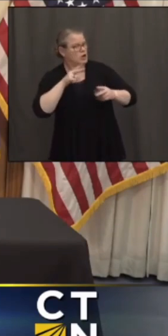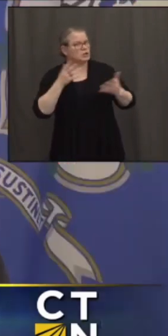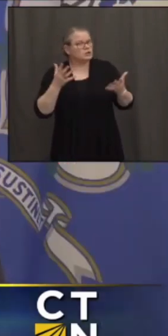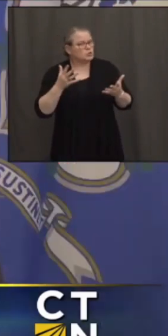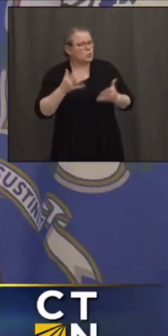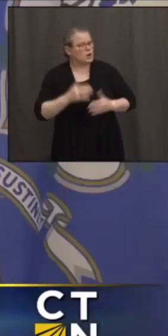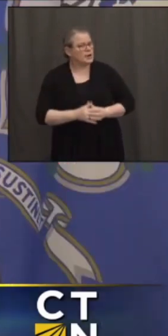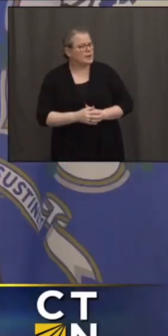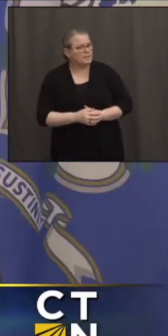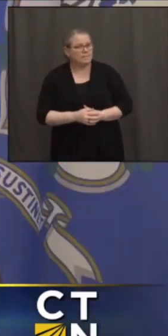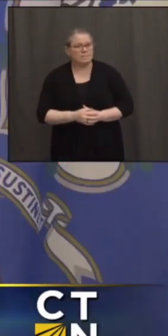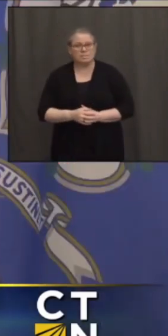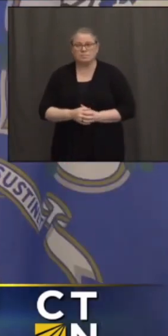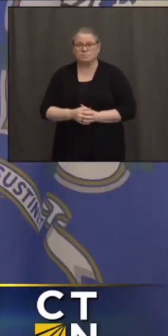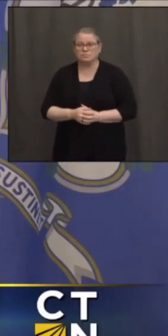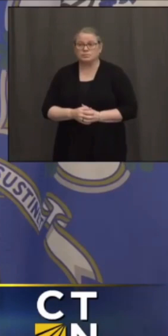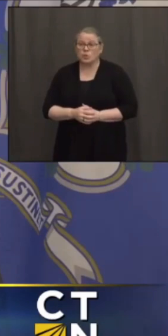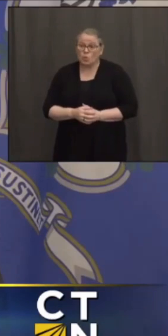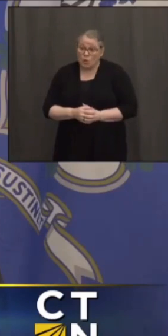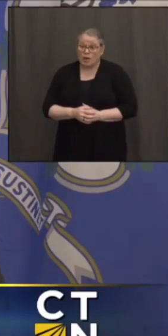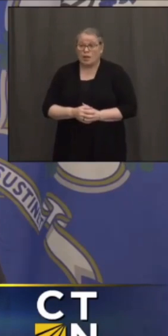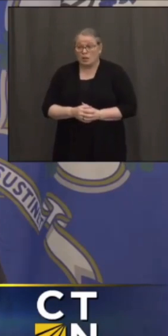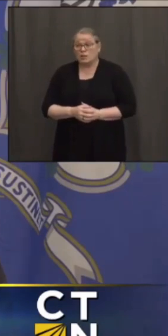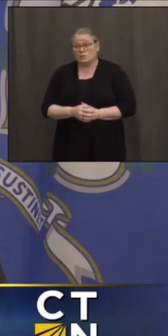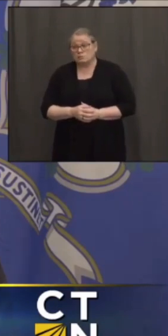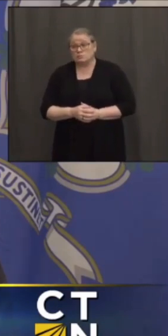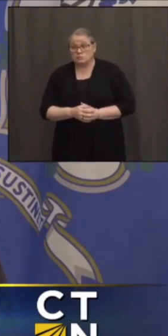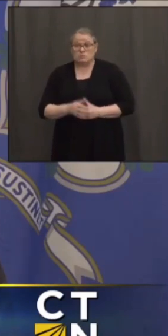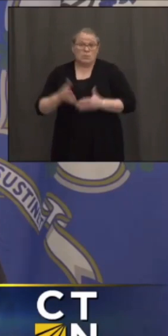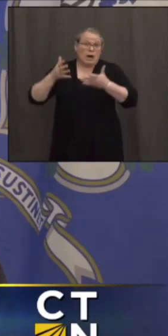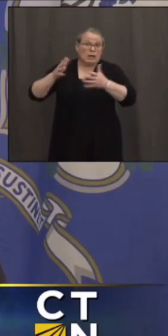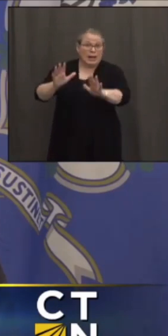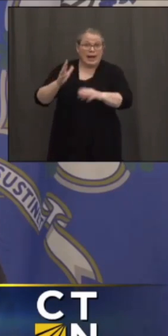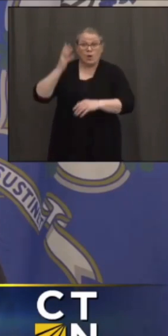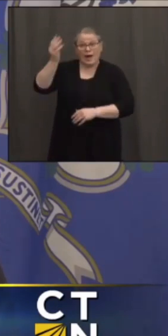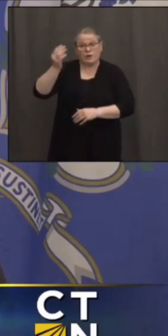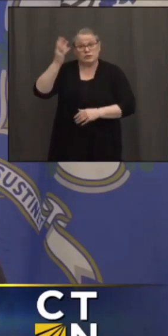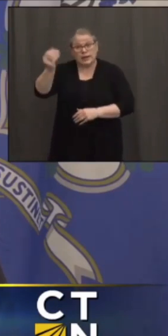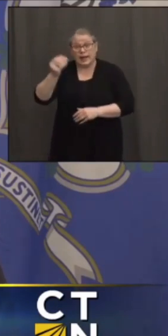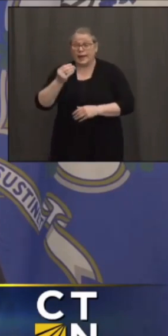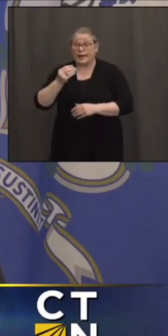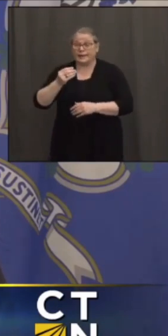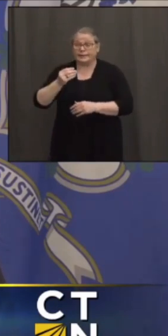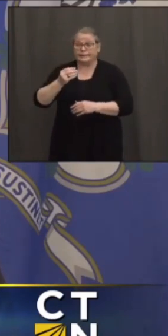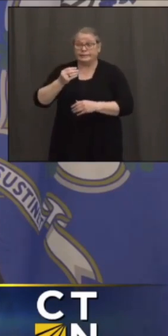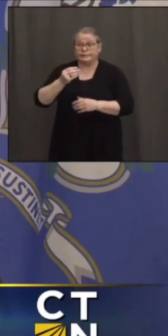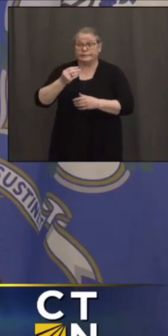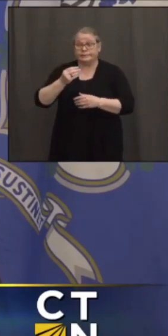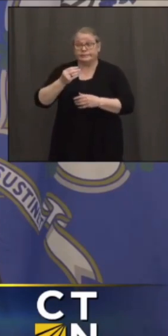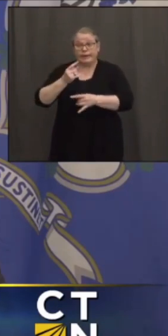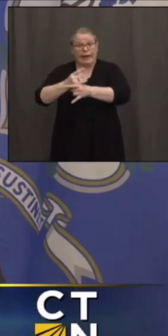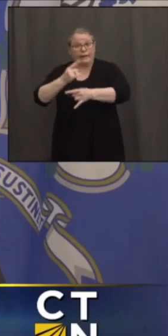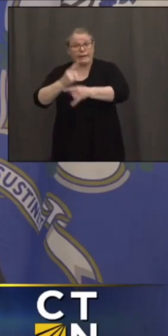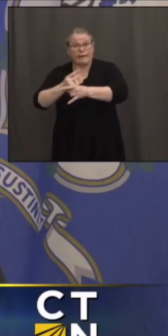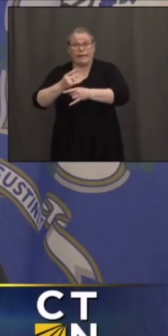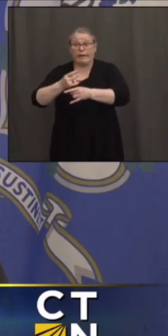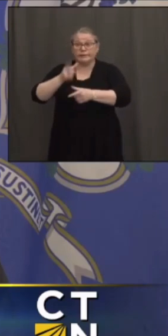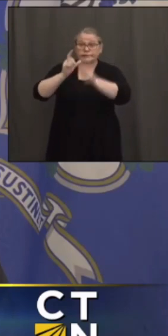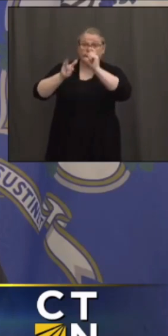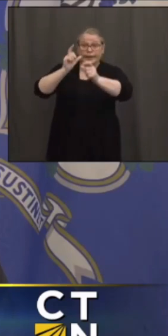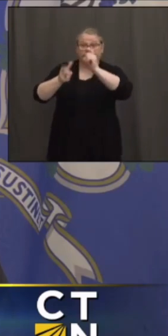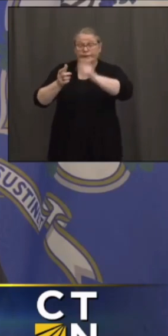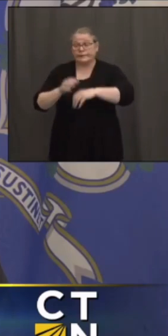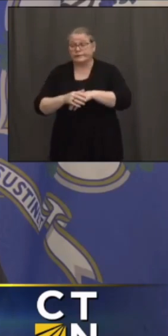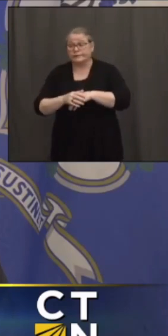Yeah, when you have drinking outdoors and without much of a curfew, there's room for a less